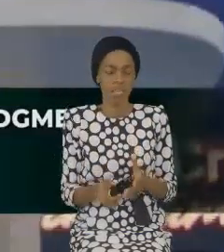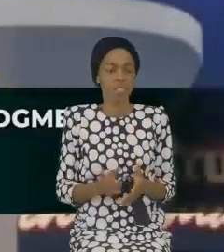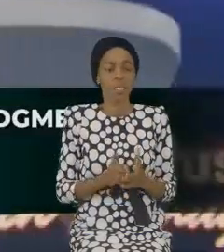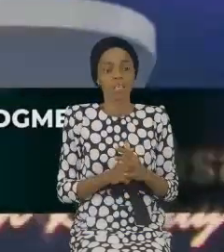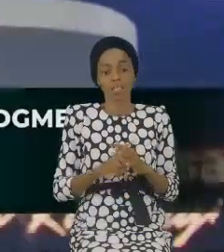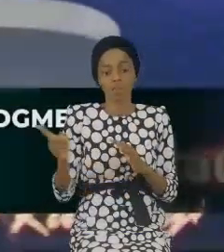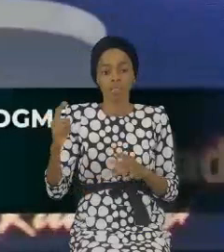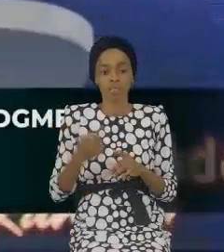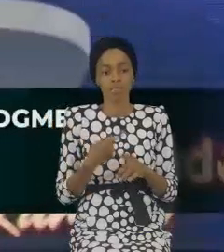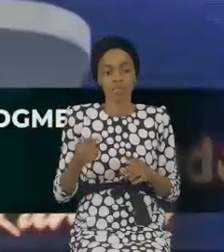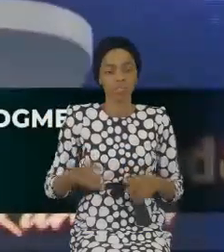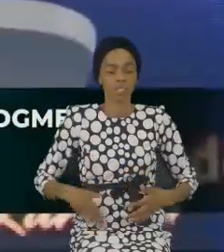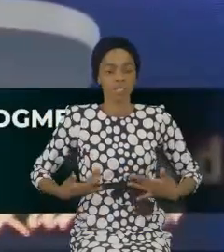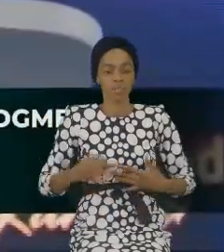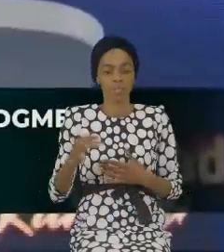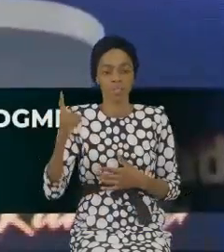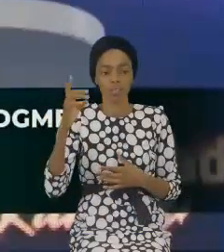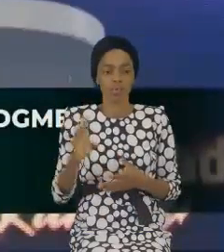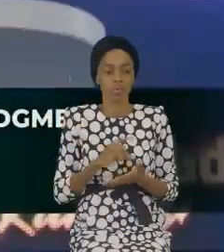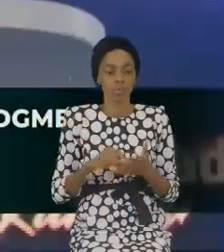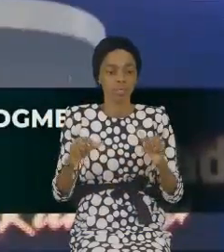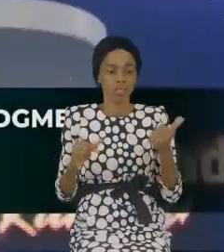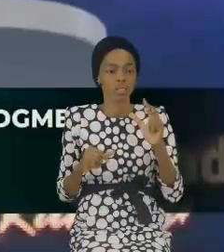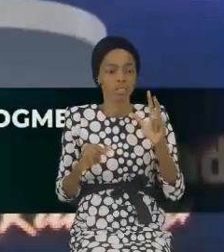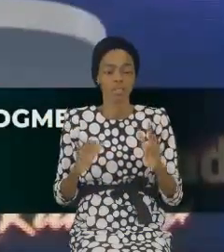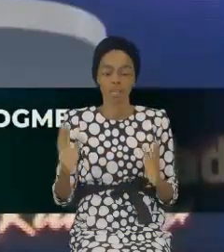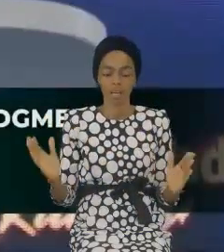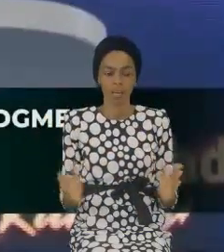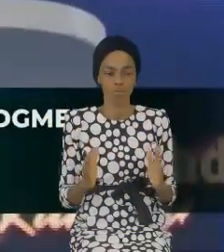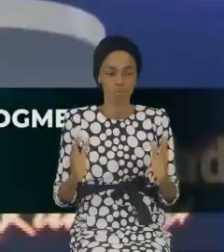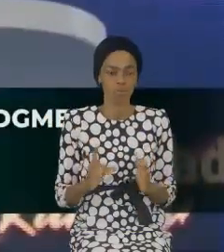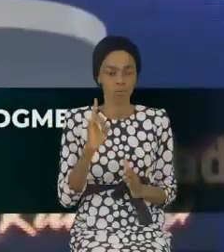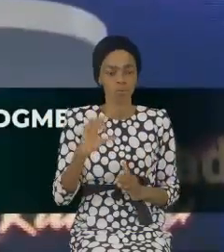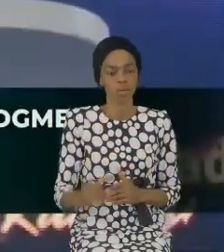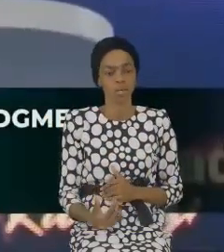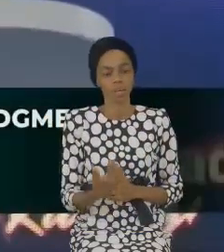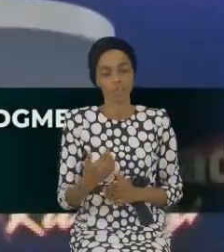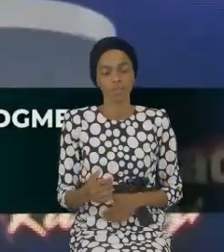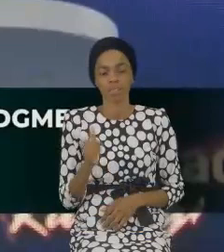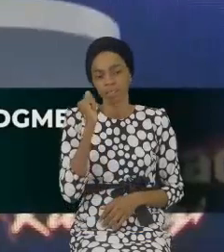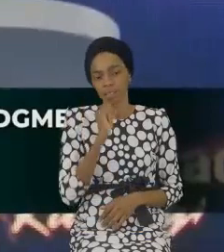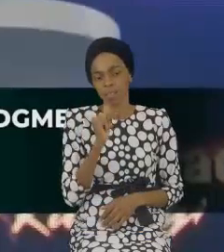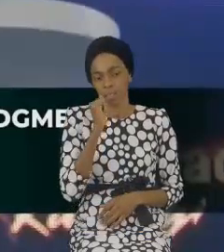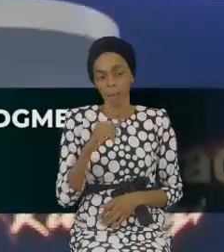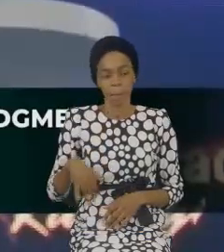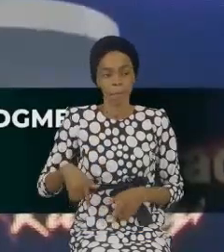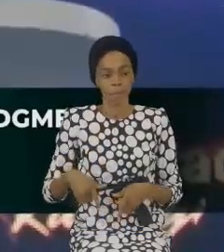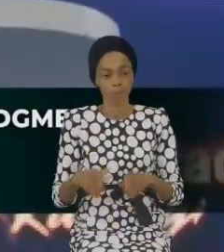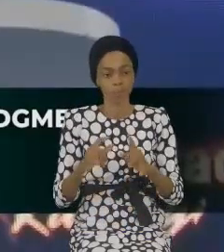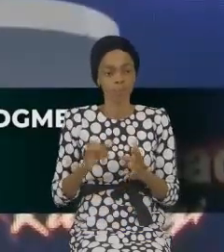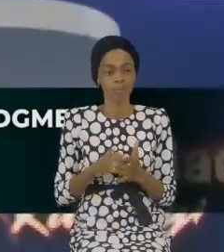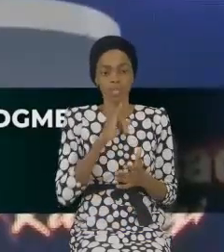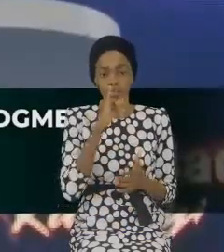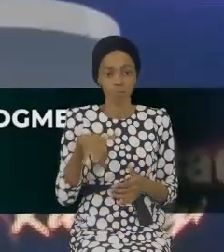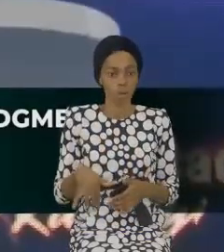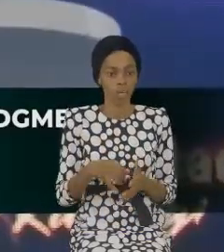verse 13, but exhort one another daily while it is called today, lest any of